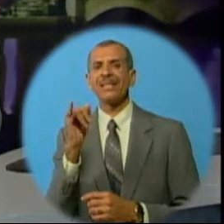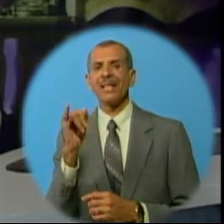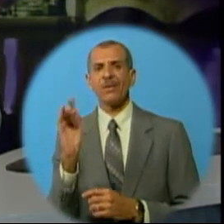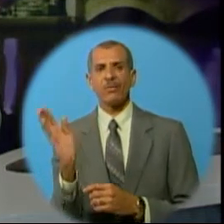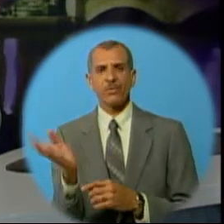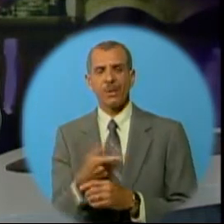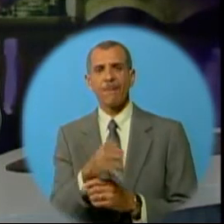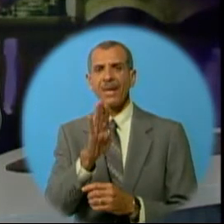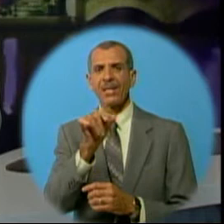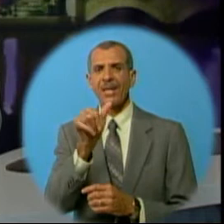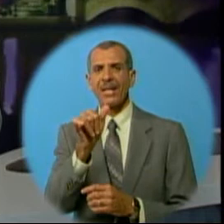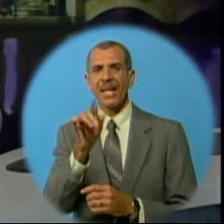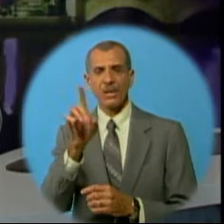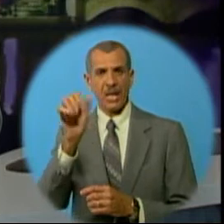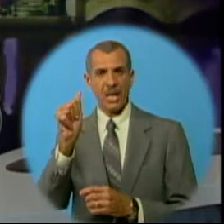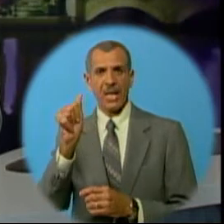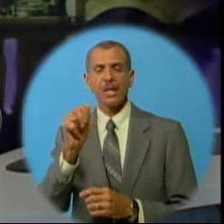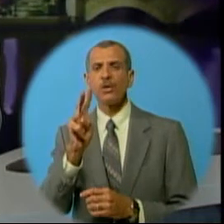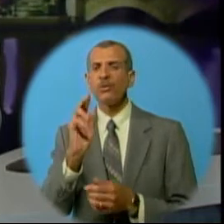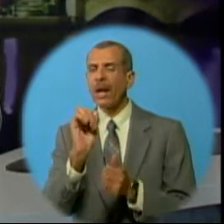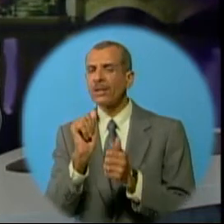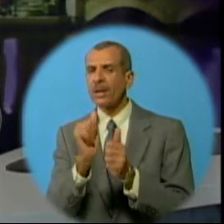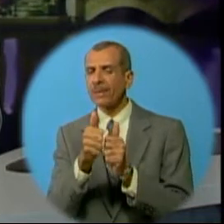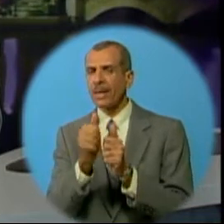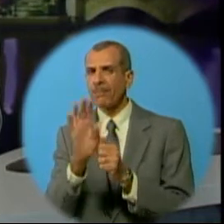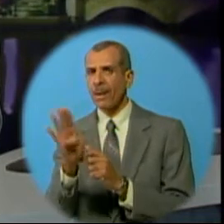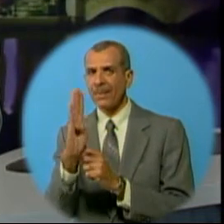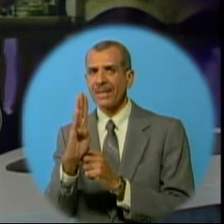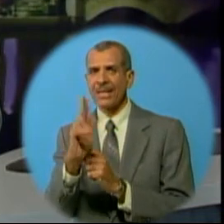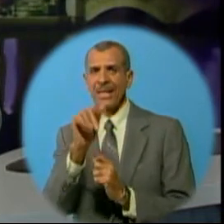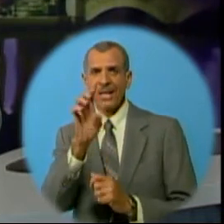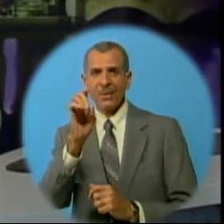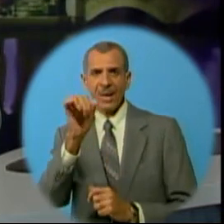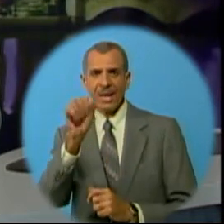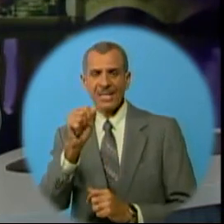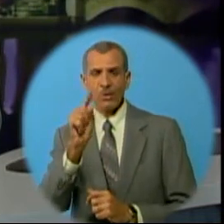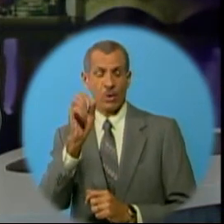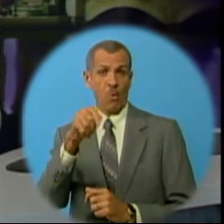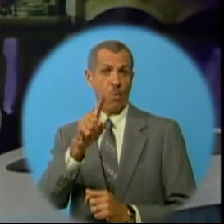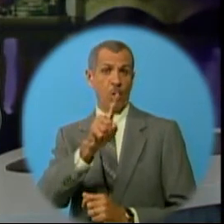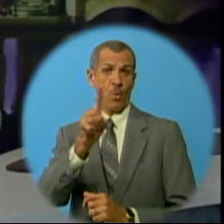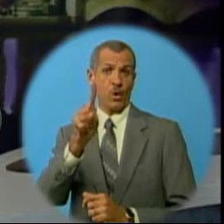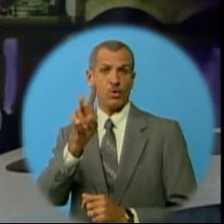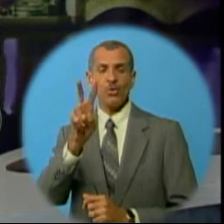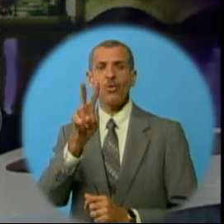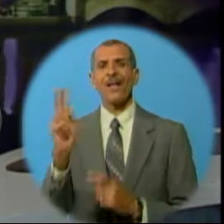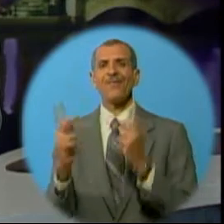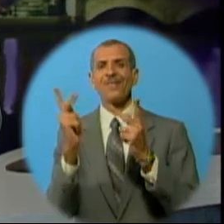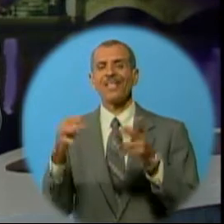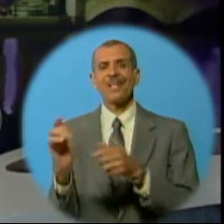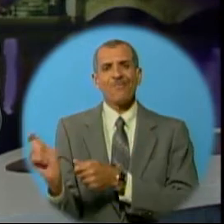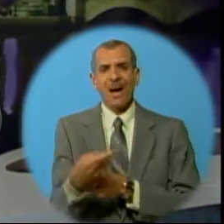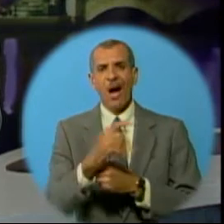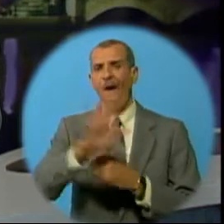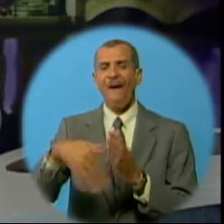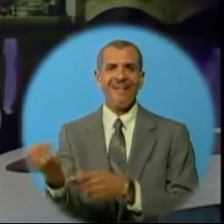visiting Bangladesh A in their two-match series in Barbados. K's top scored with 112 as the visitors managed to bat all day